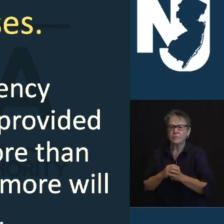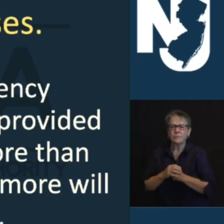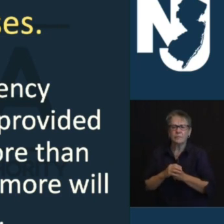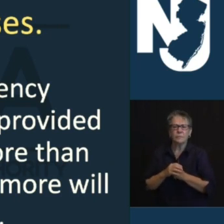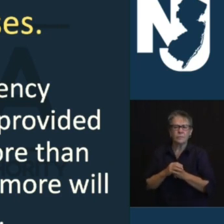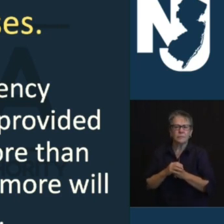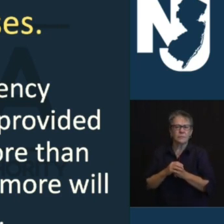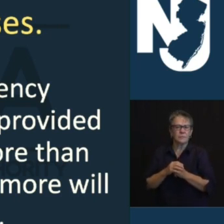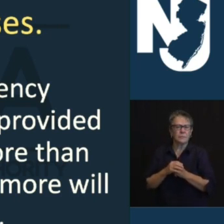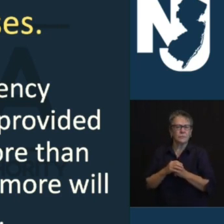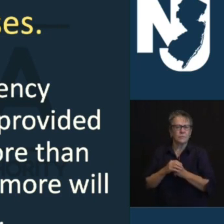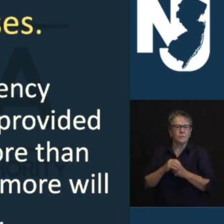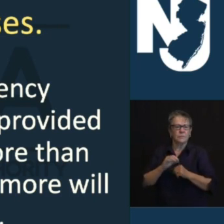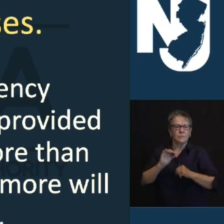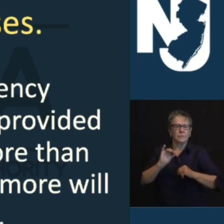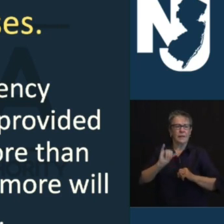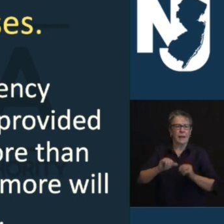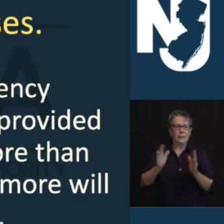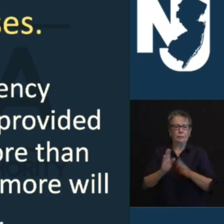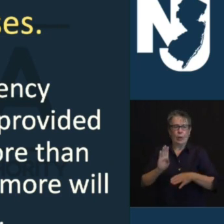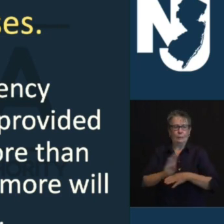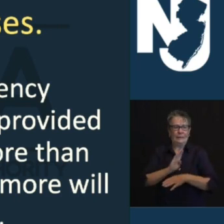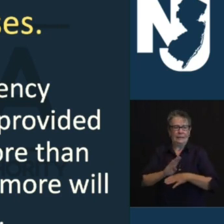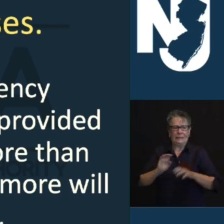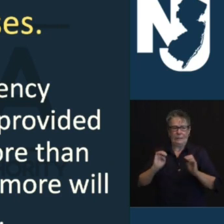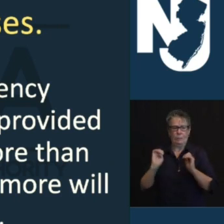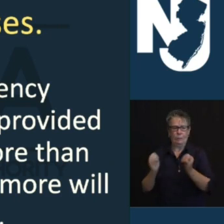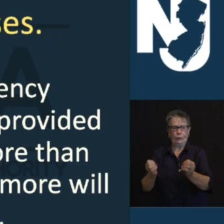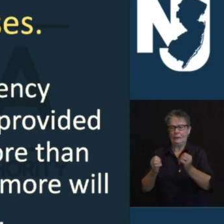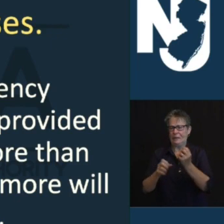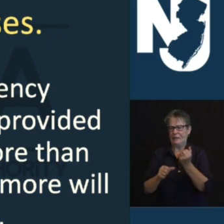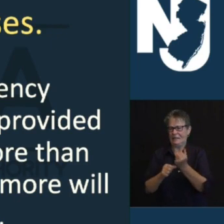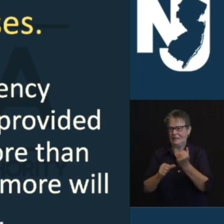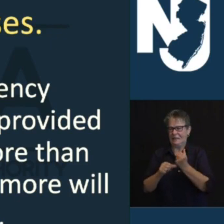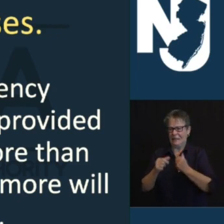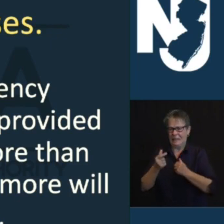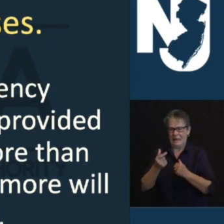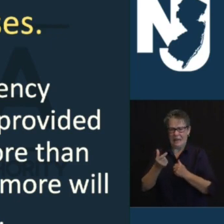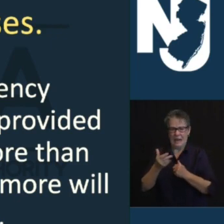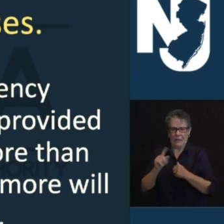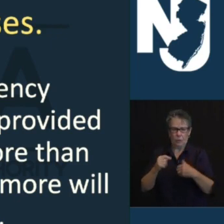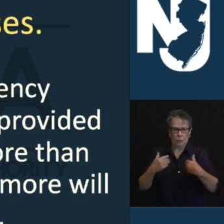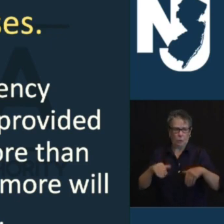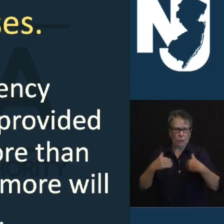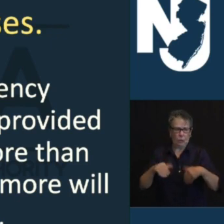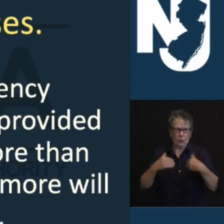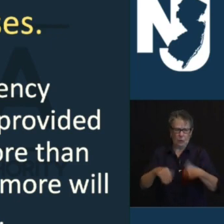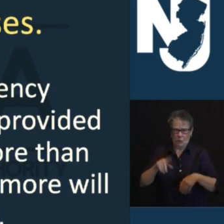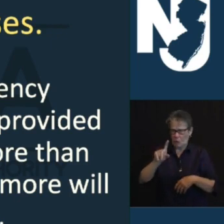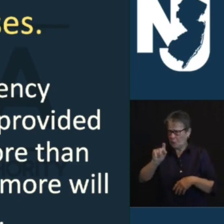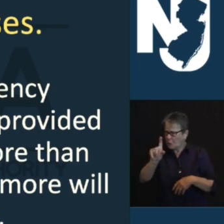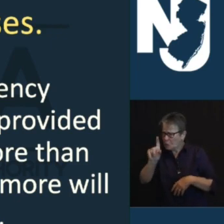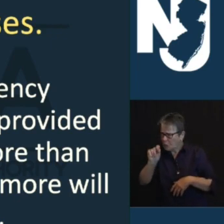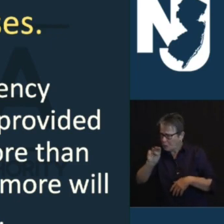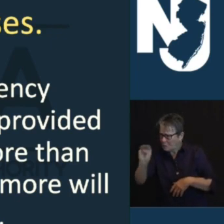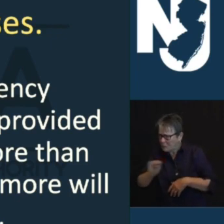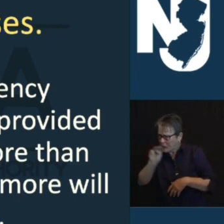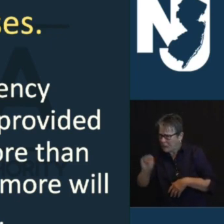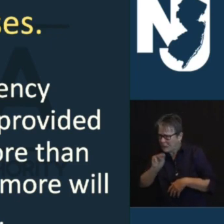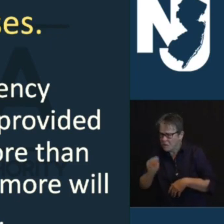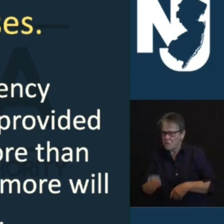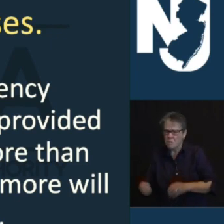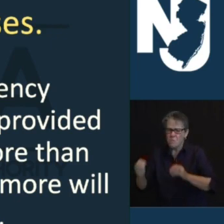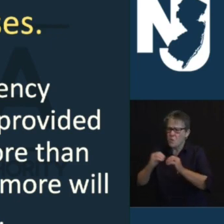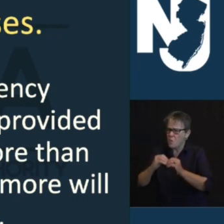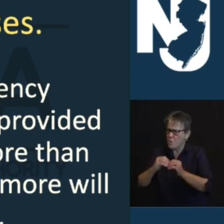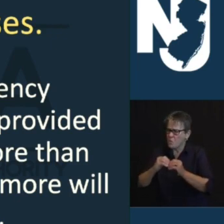million to more than 27,000 businesses and nonprofit organizations, and another 22,000 are in line to